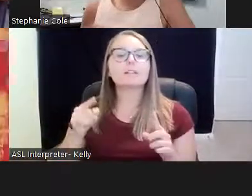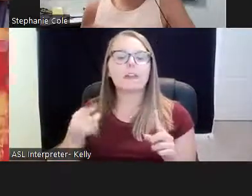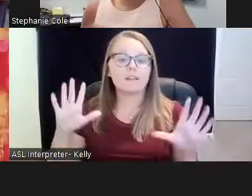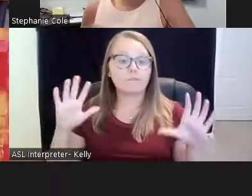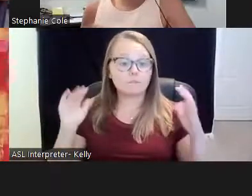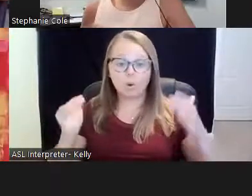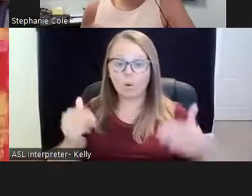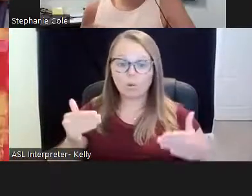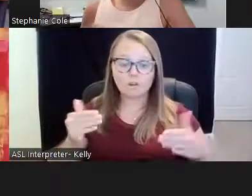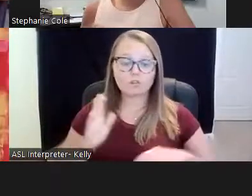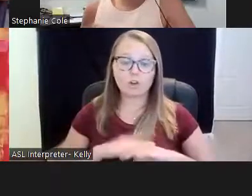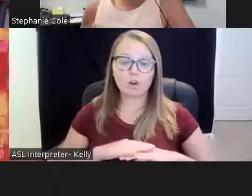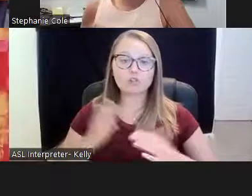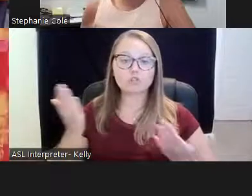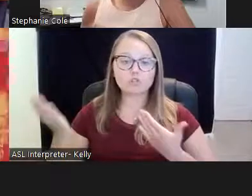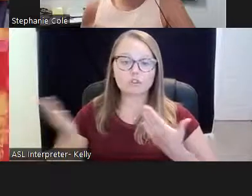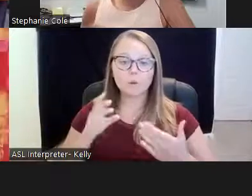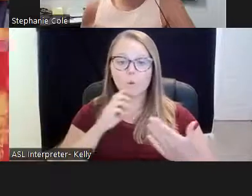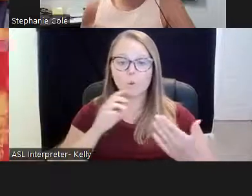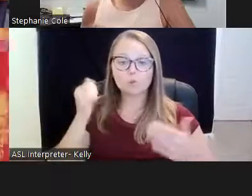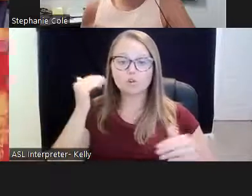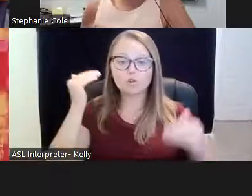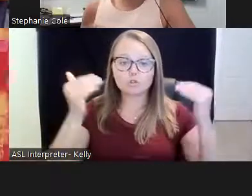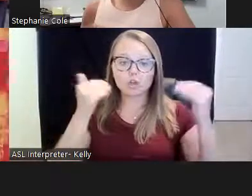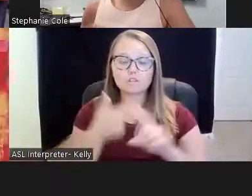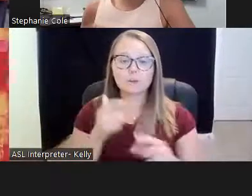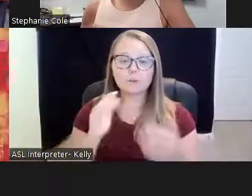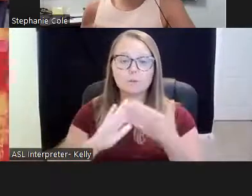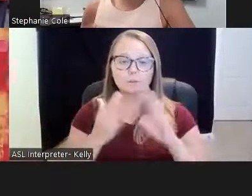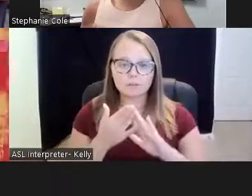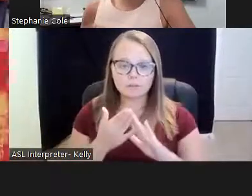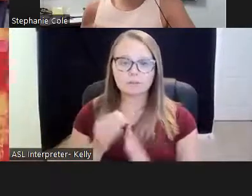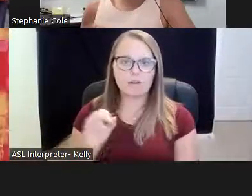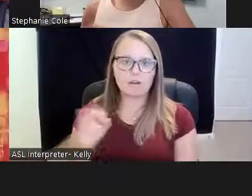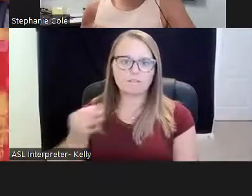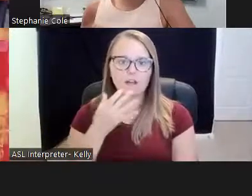focused on serving older adults from communities of color.